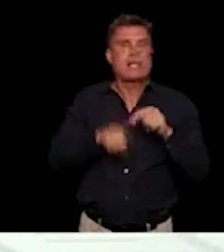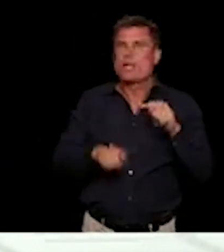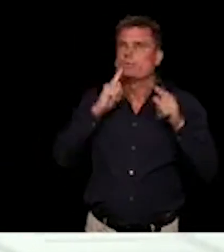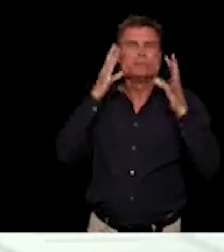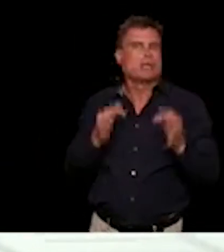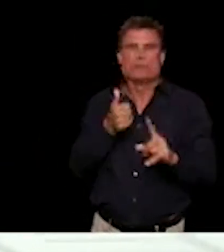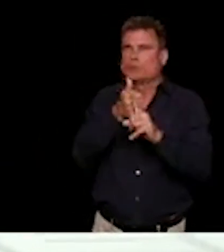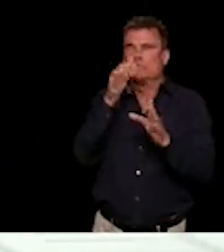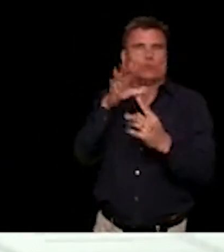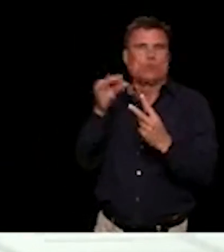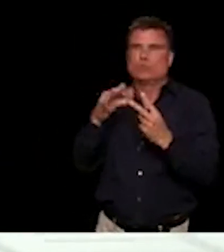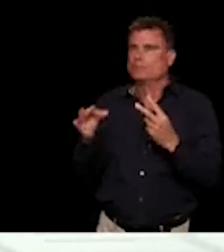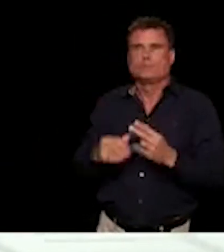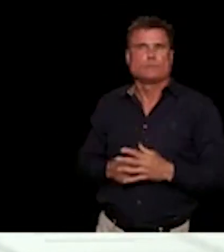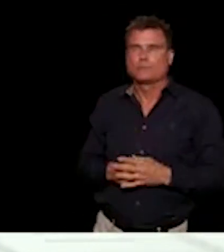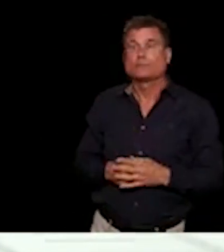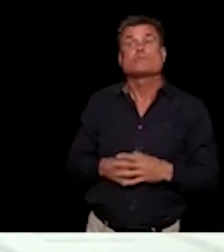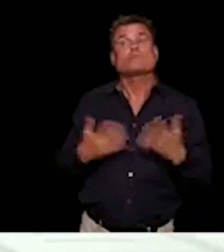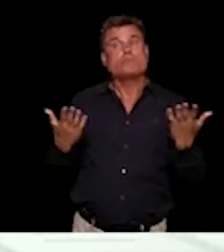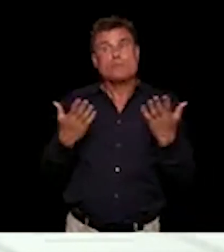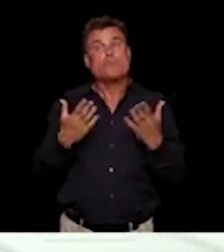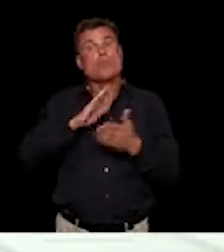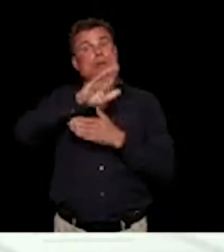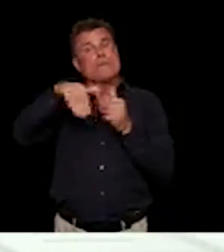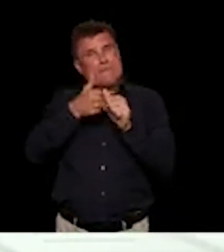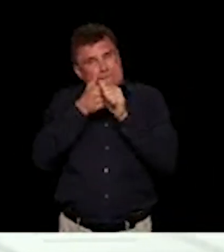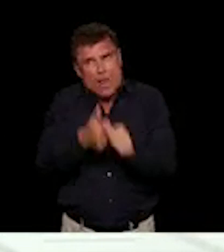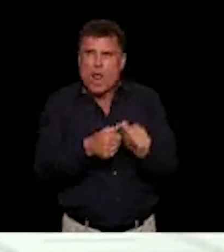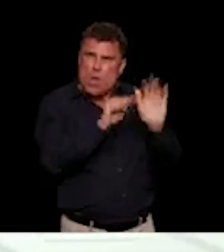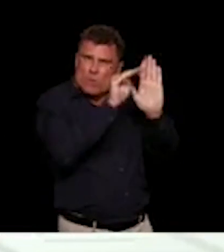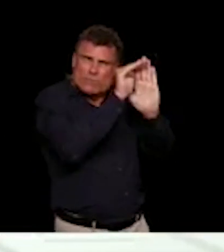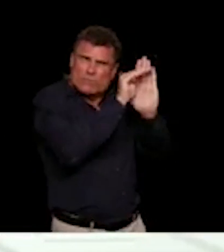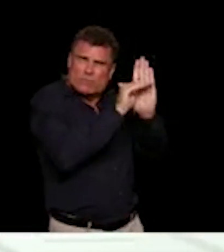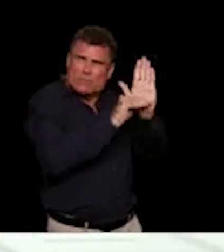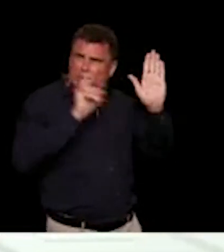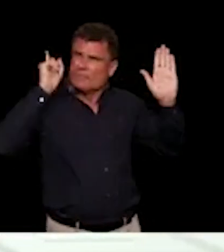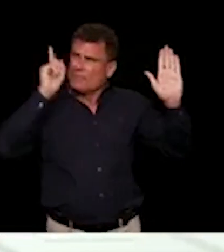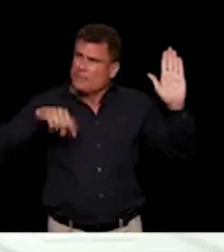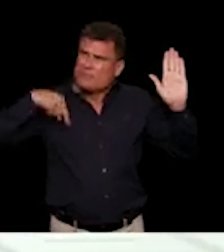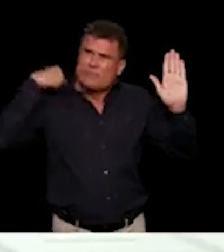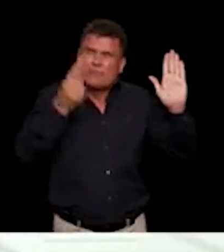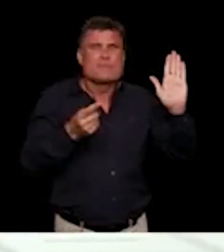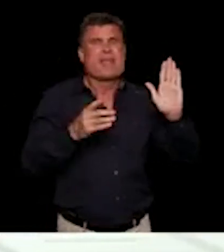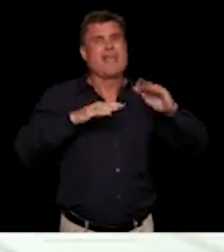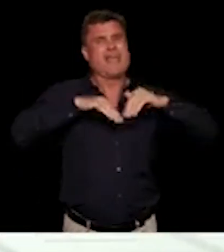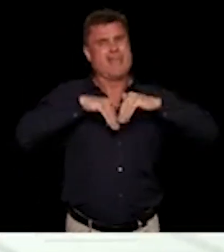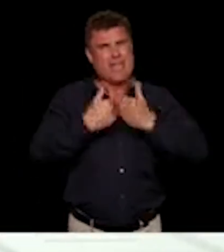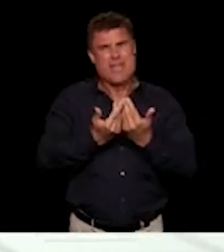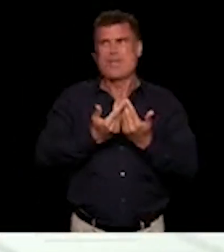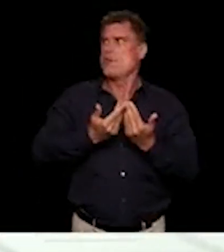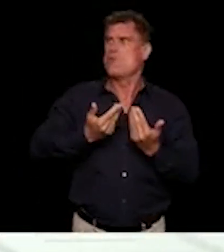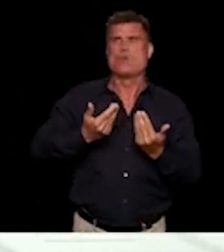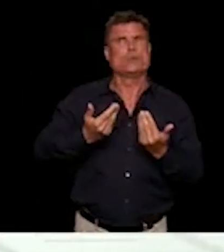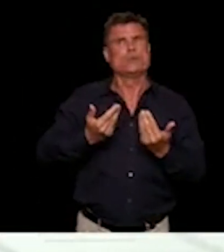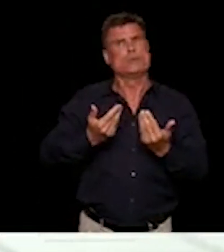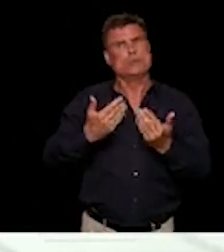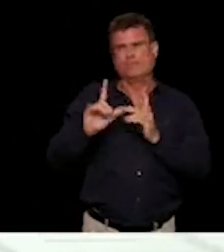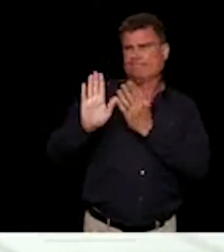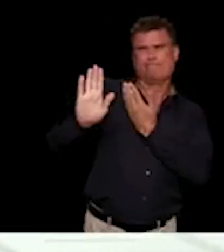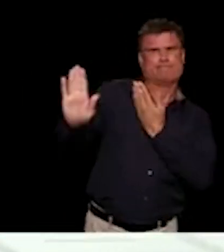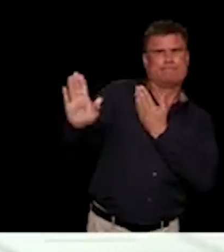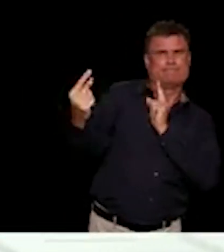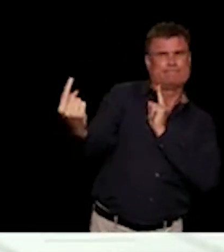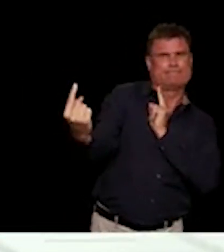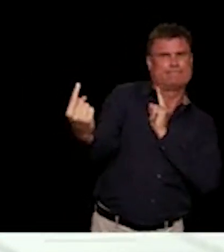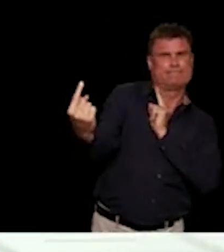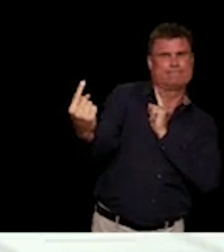time for us to be using all the layers of protection. We can all do our part by working together while staying apart. I'm asking